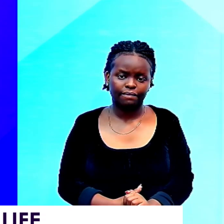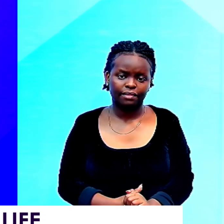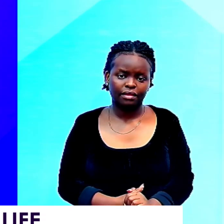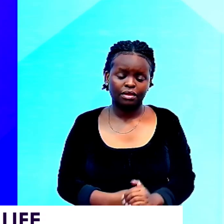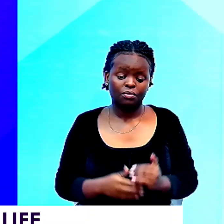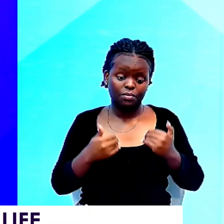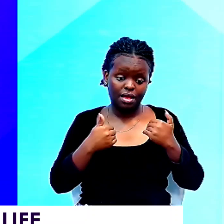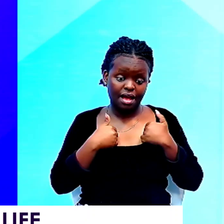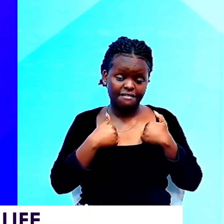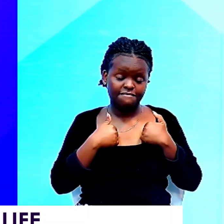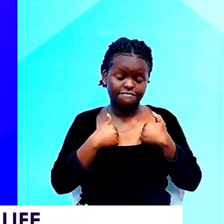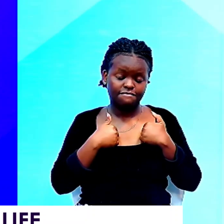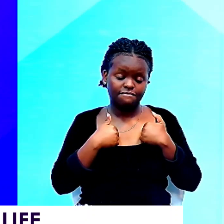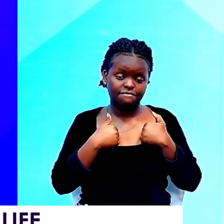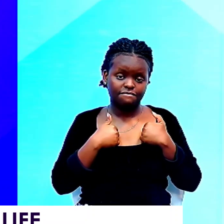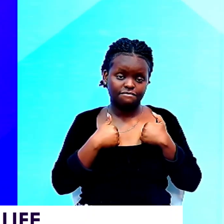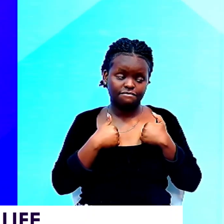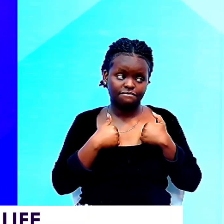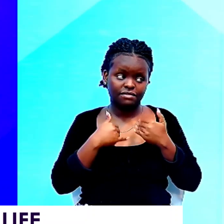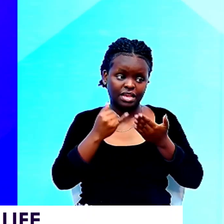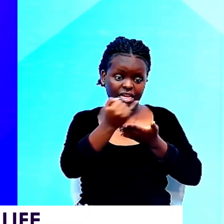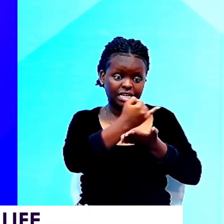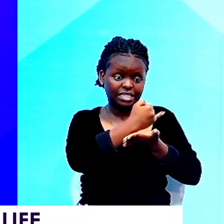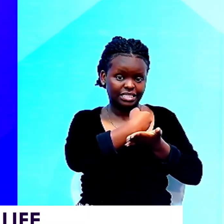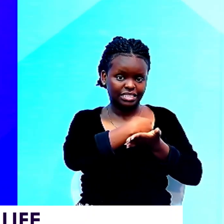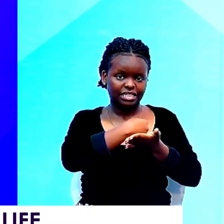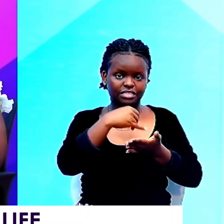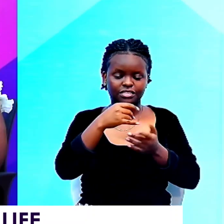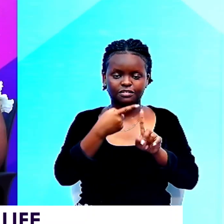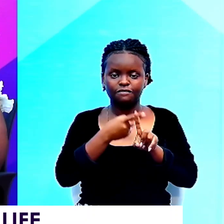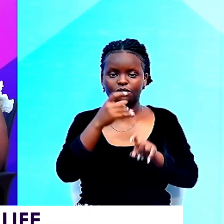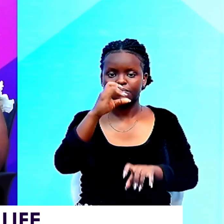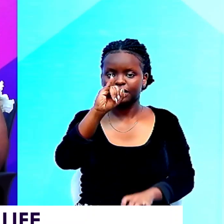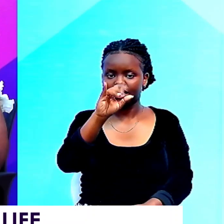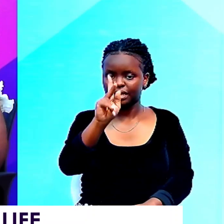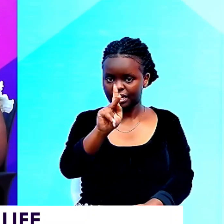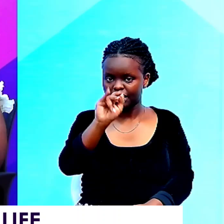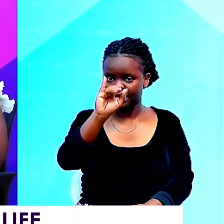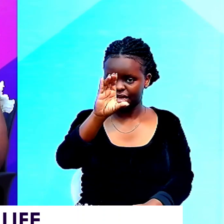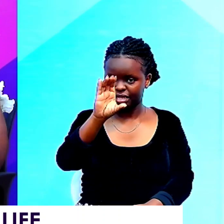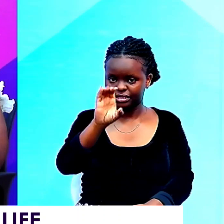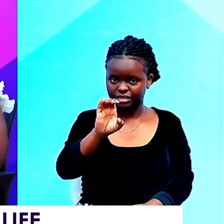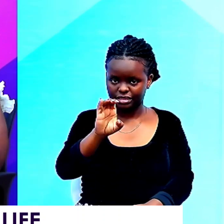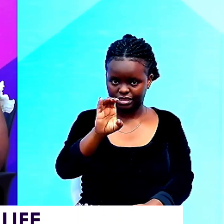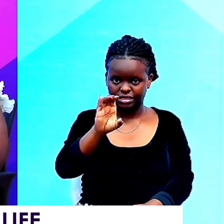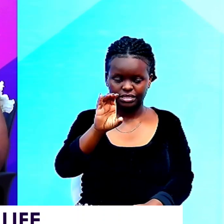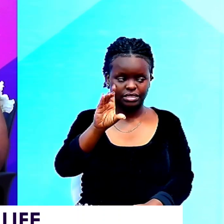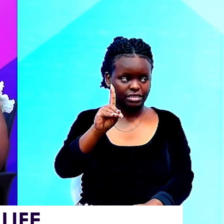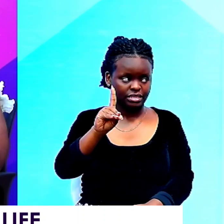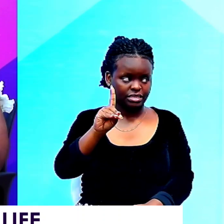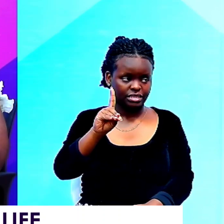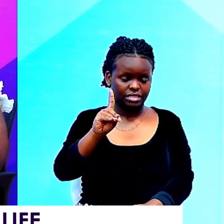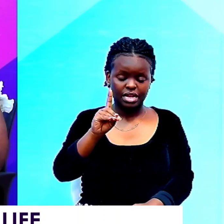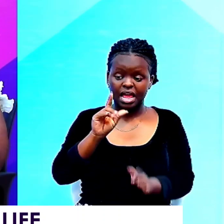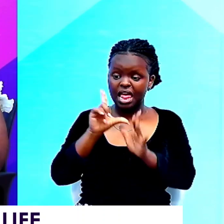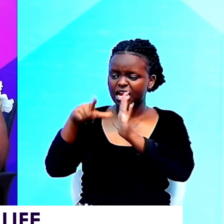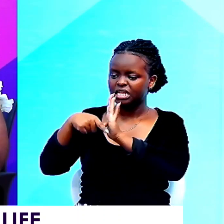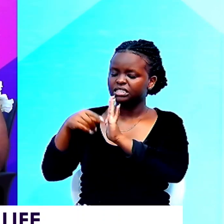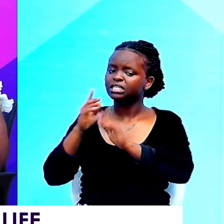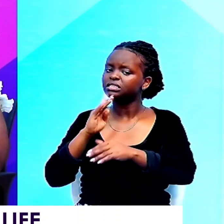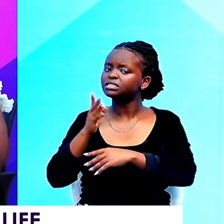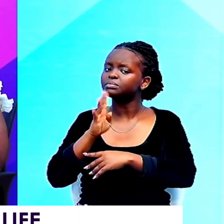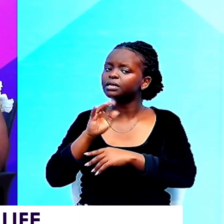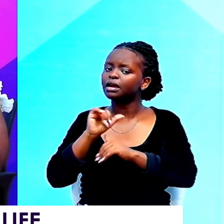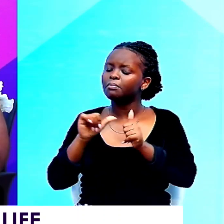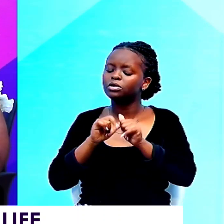curriculum designs in Kenya. Yeah, by the way, From of course, KICD. later we will talk about coping mechanisms for the children, but right now I just want to